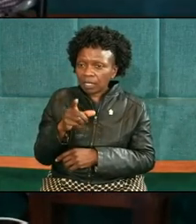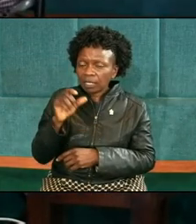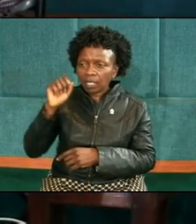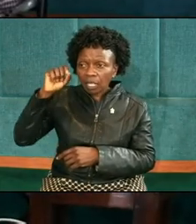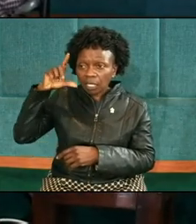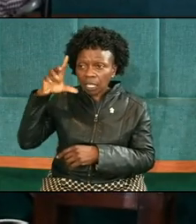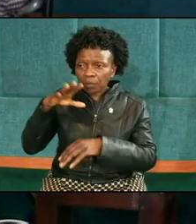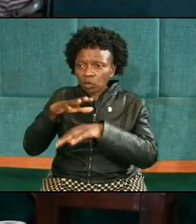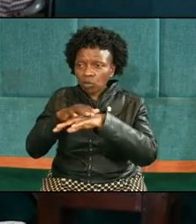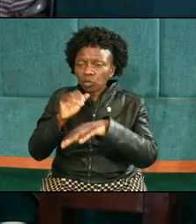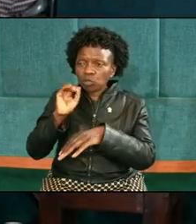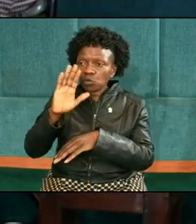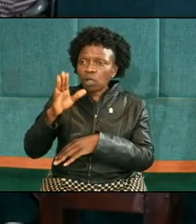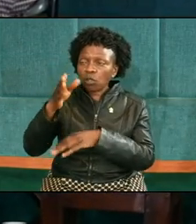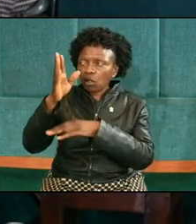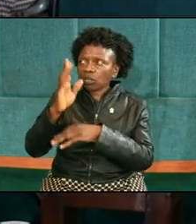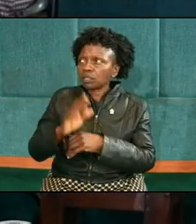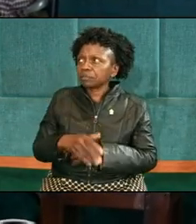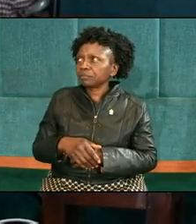and call on your God.